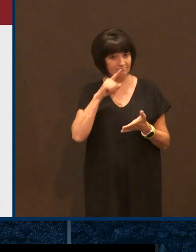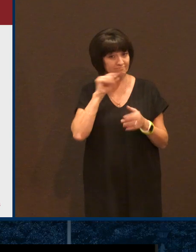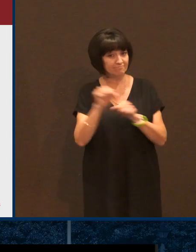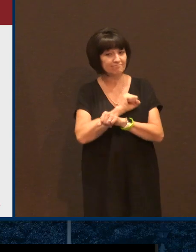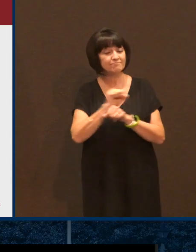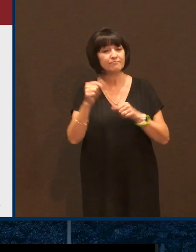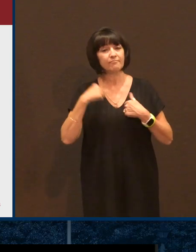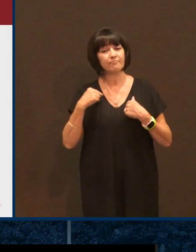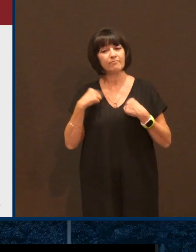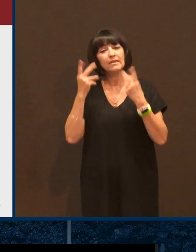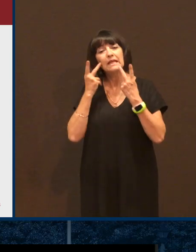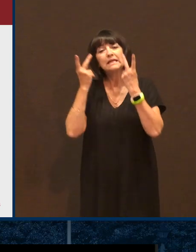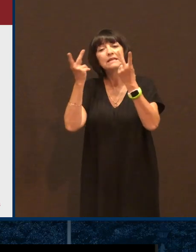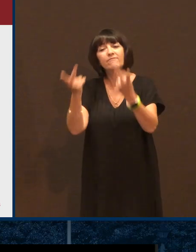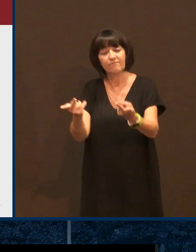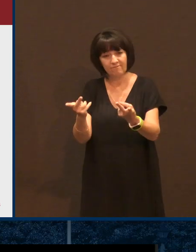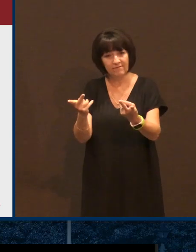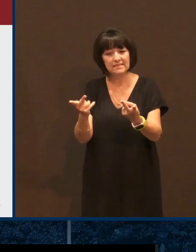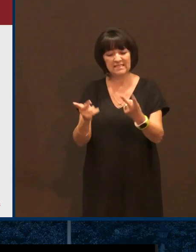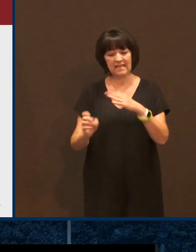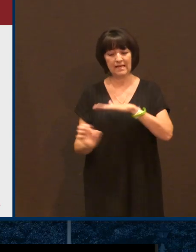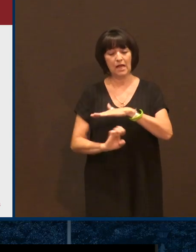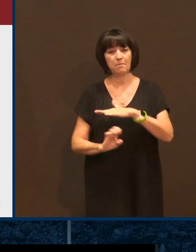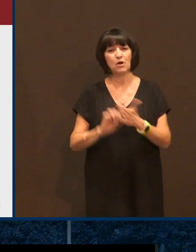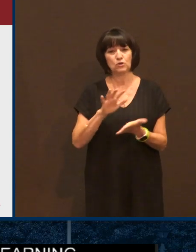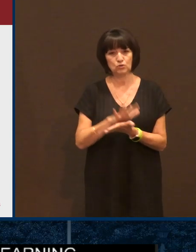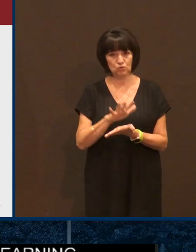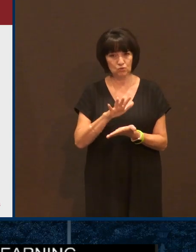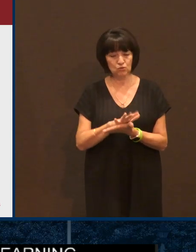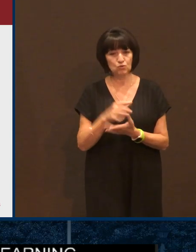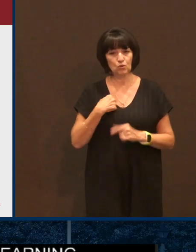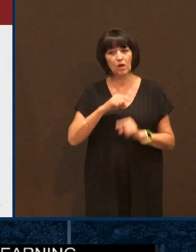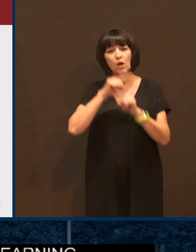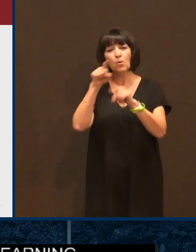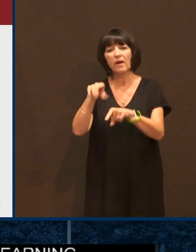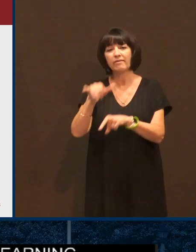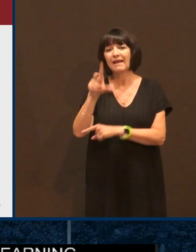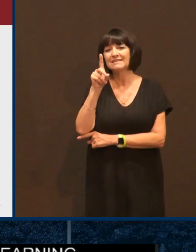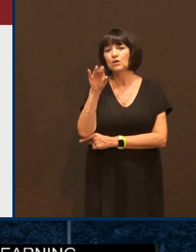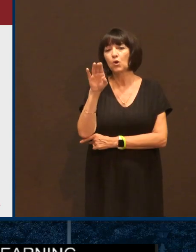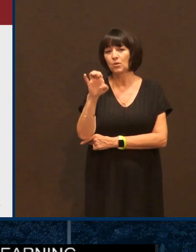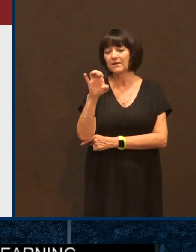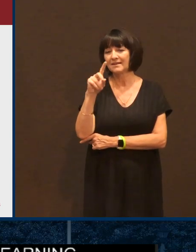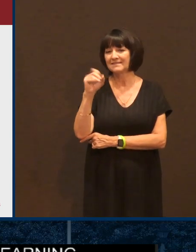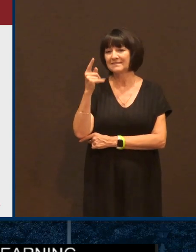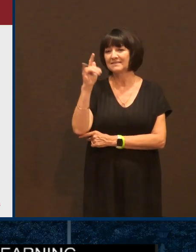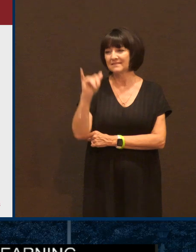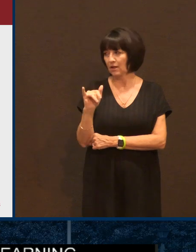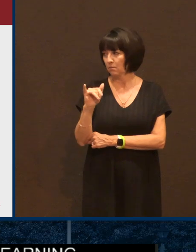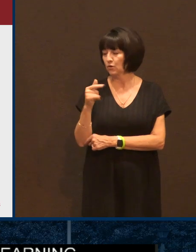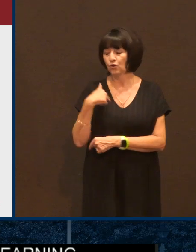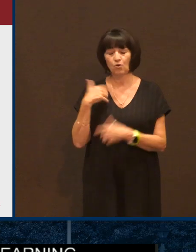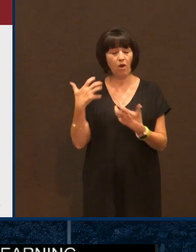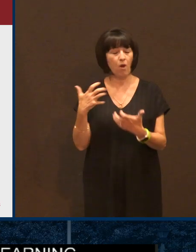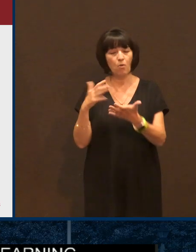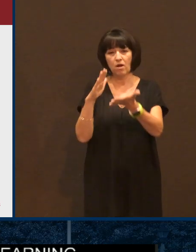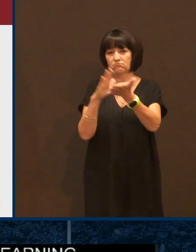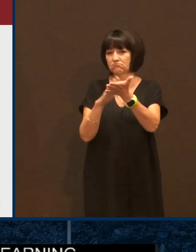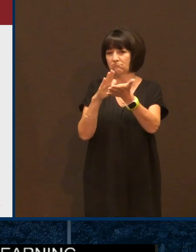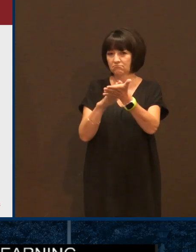with the DOE Deputy Secretary, Christina Loyce, who I just want to give a huge shout out to.